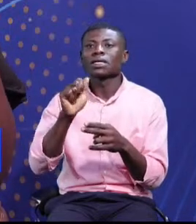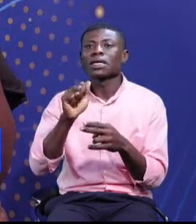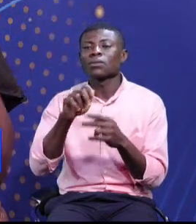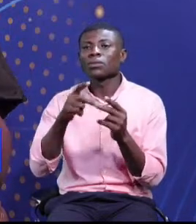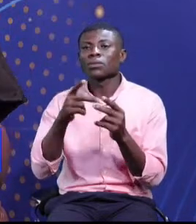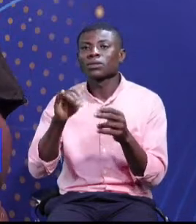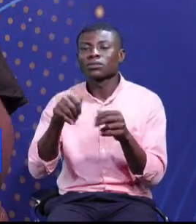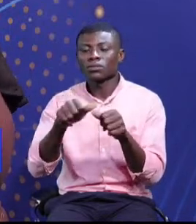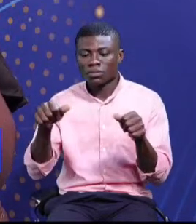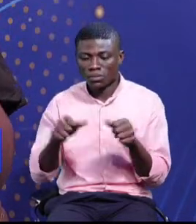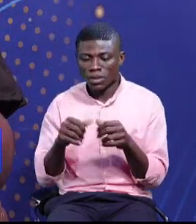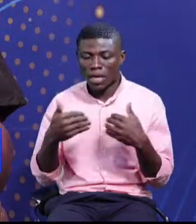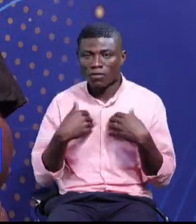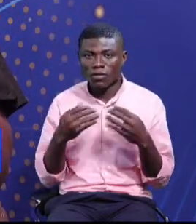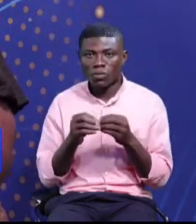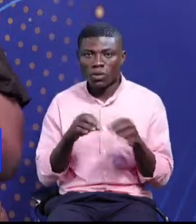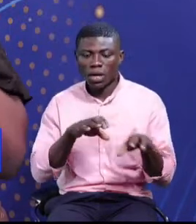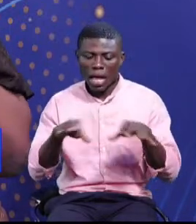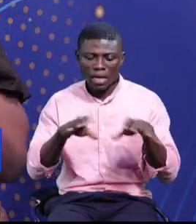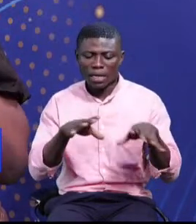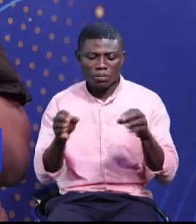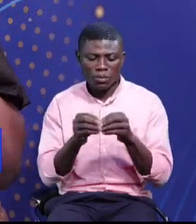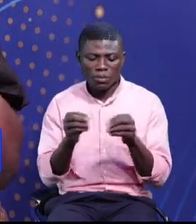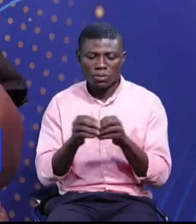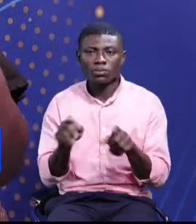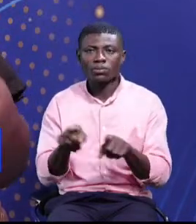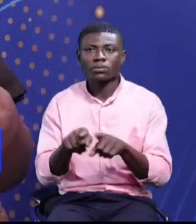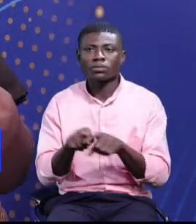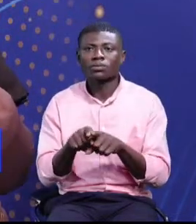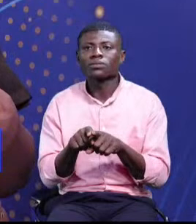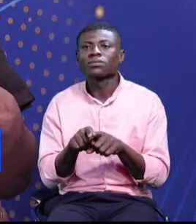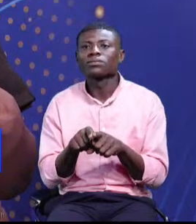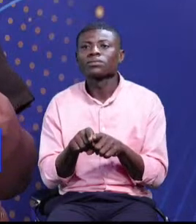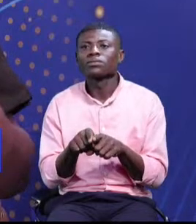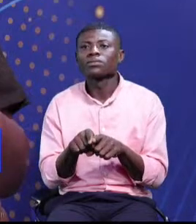where it's got a lot of density, activity, and